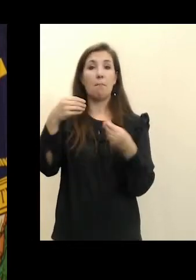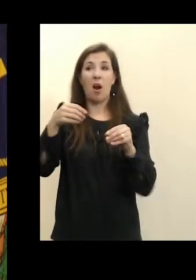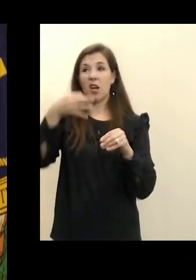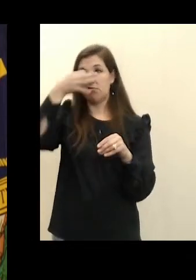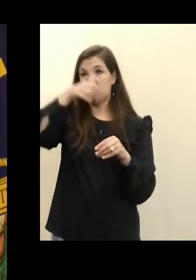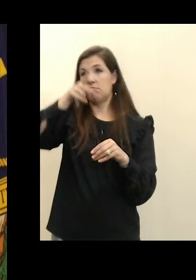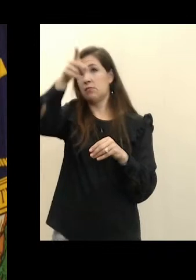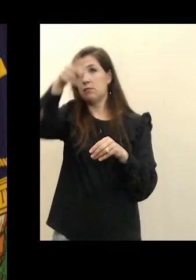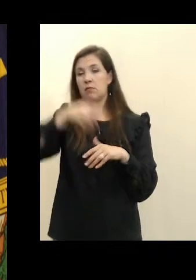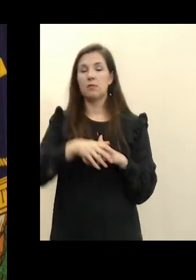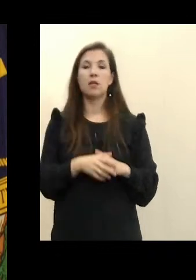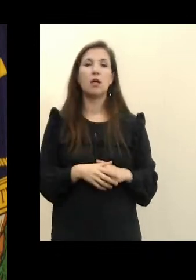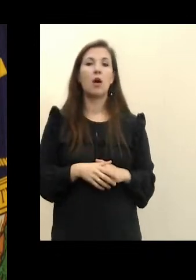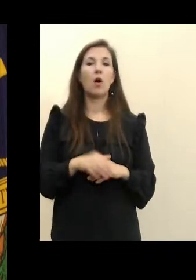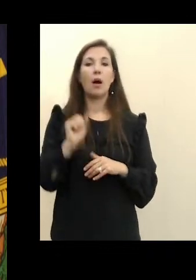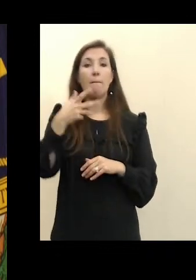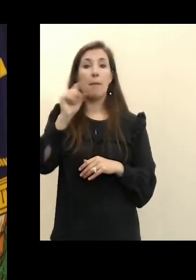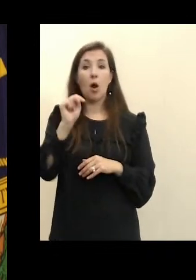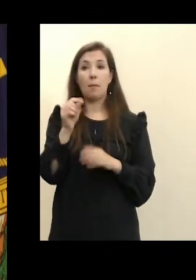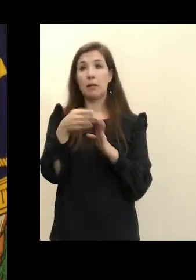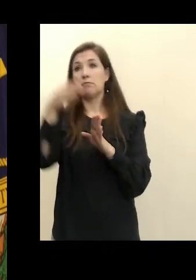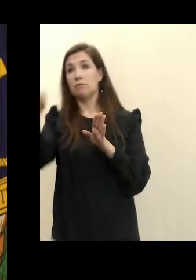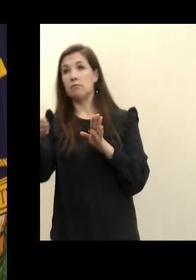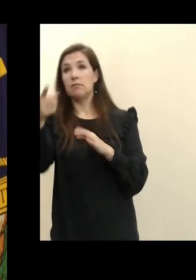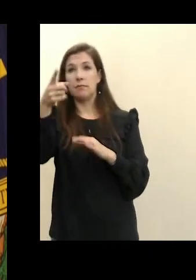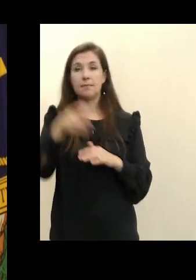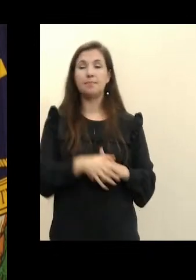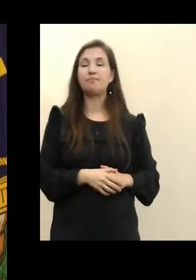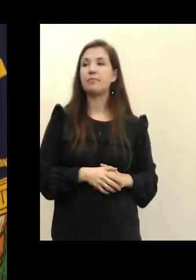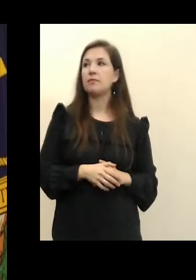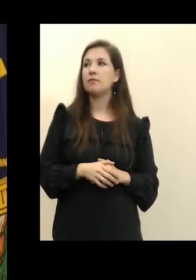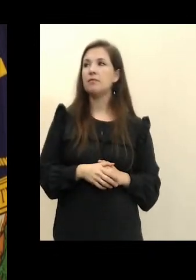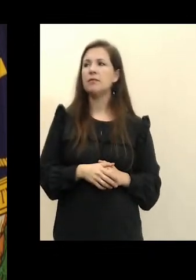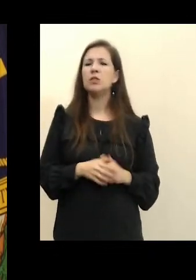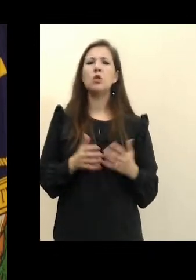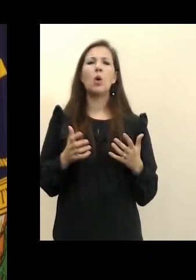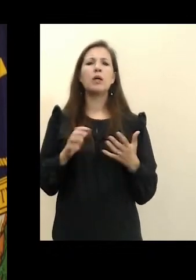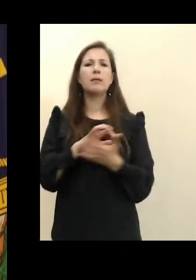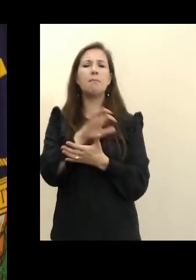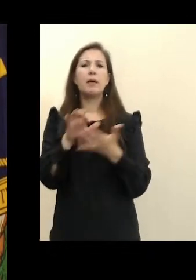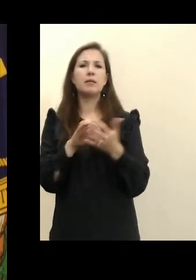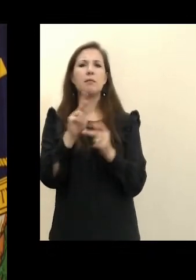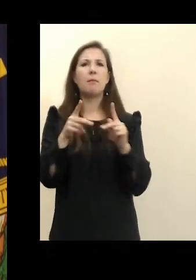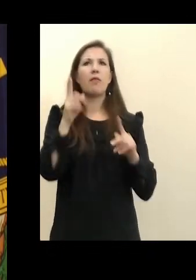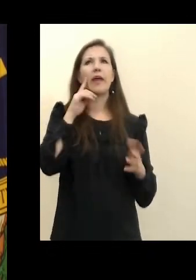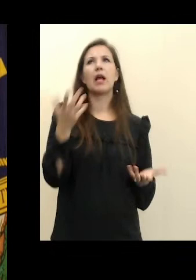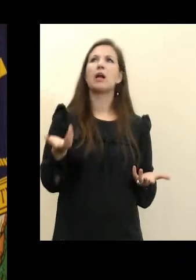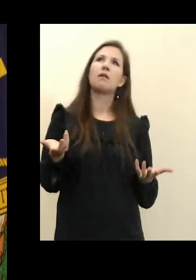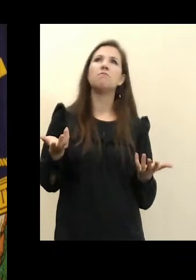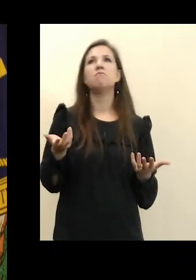Buffalo, or the apartment complex right next to it. So it's a combination. People think,